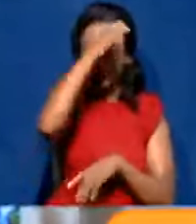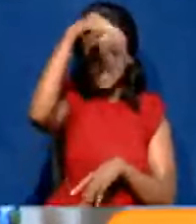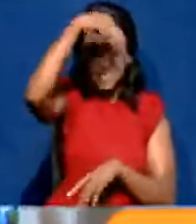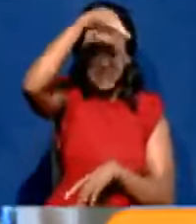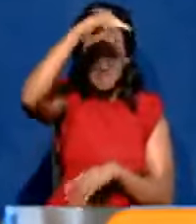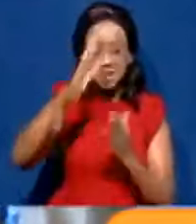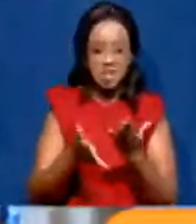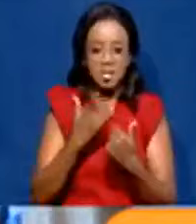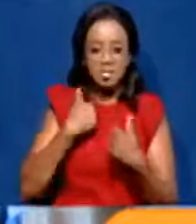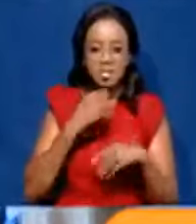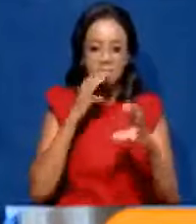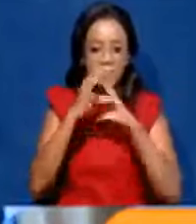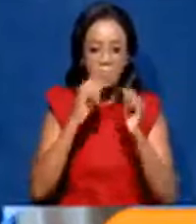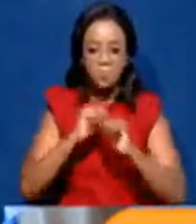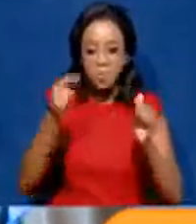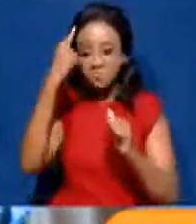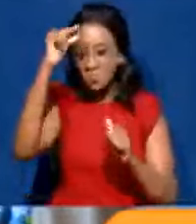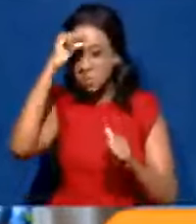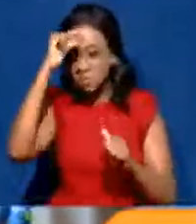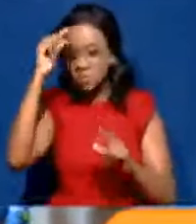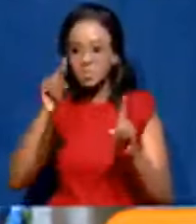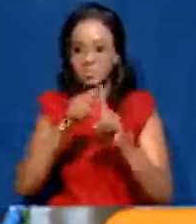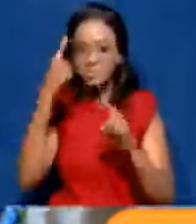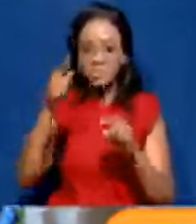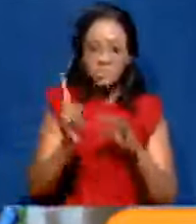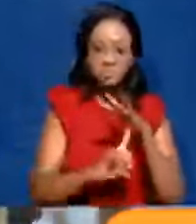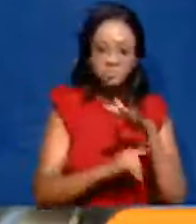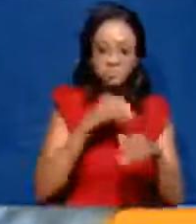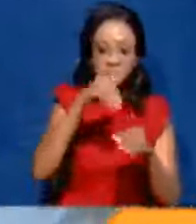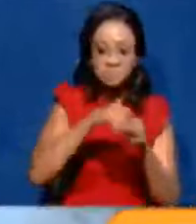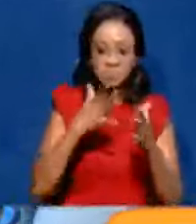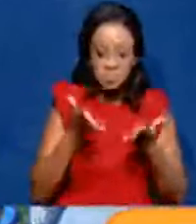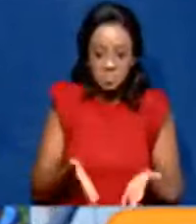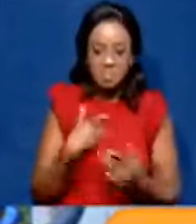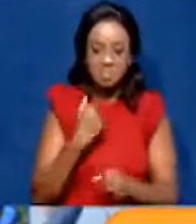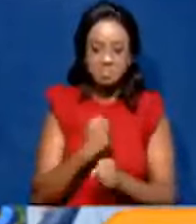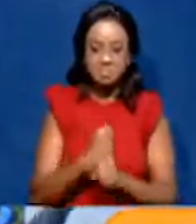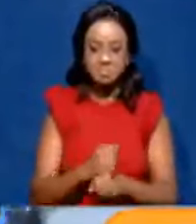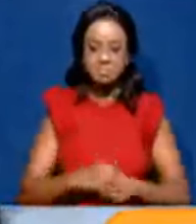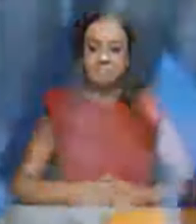communicator for government, for the Ministry of Interior where I work for.